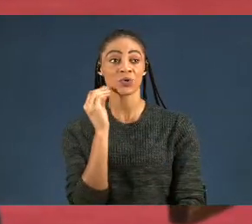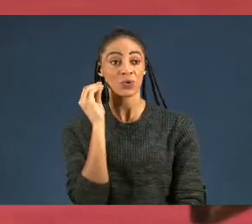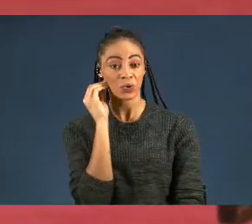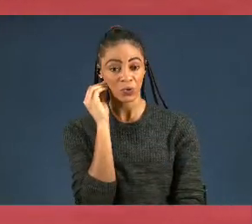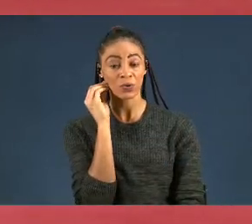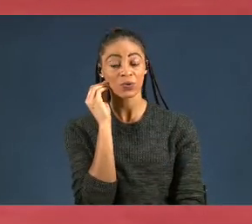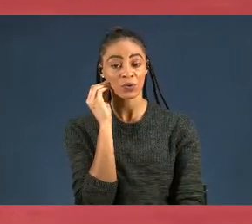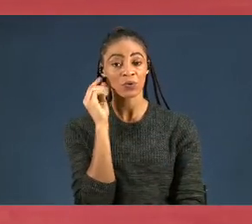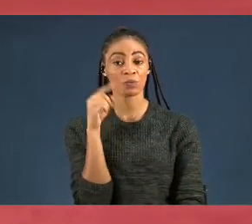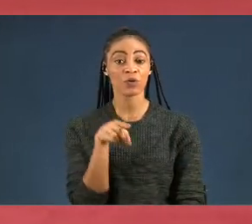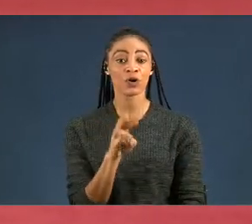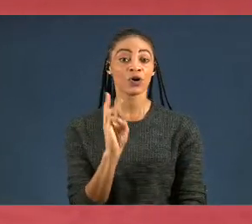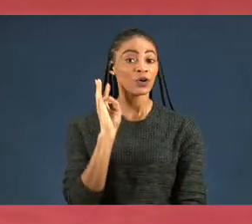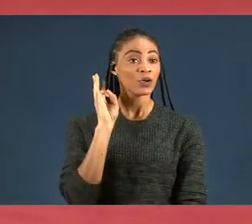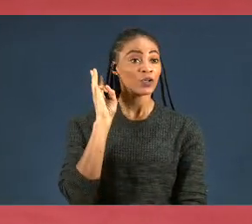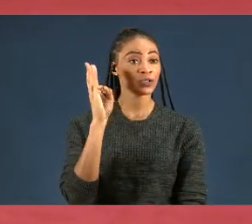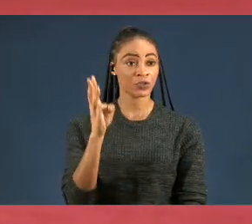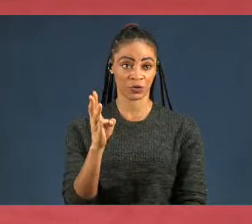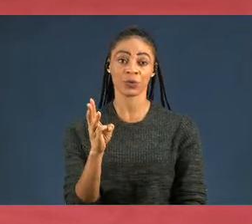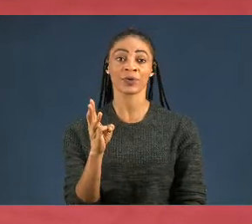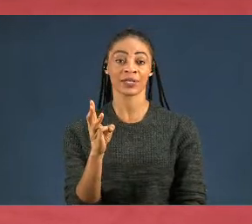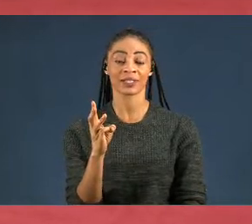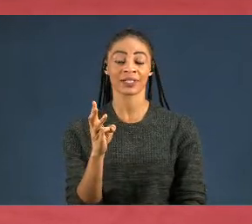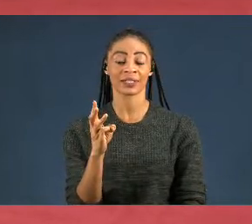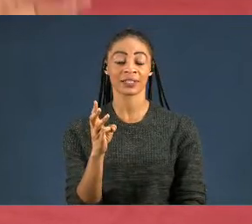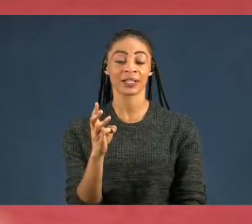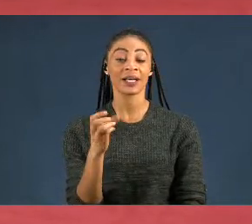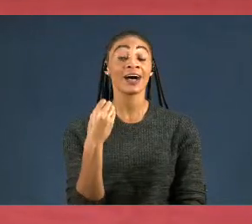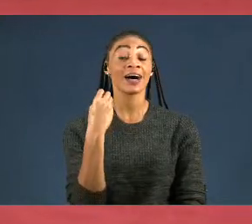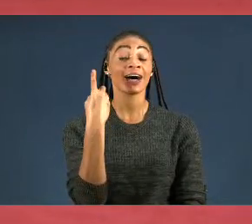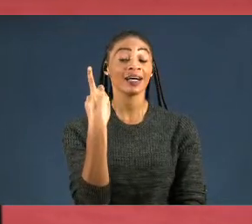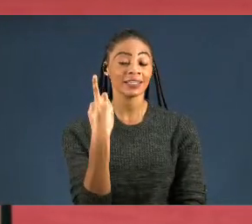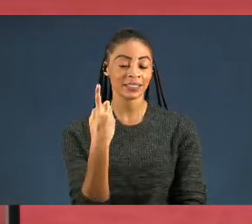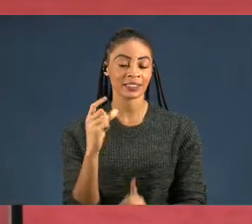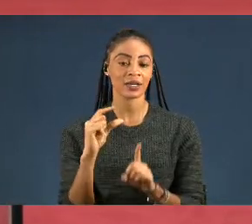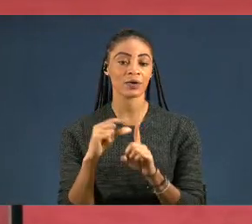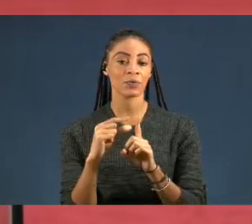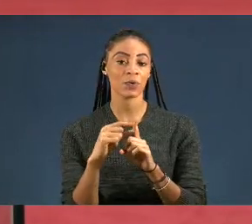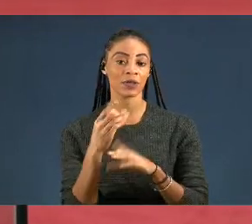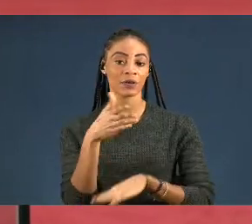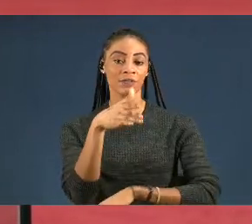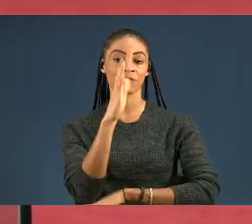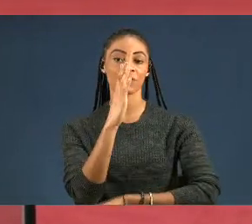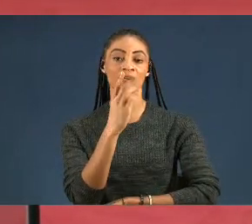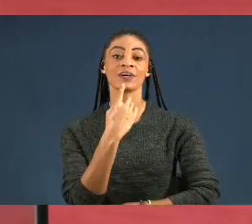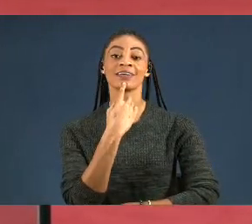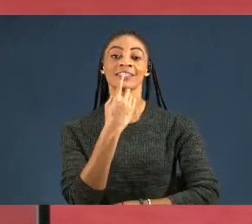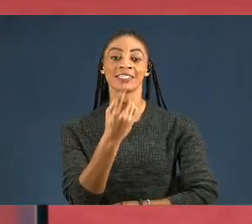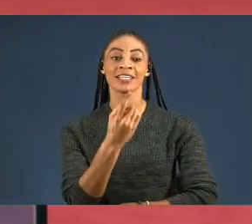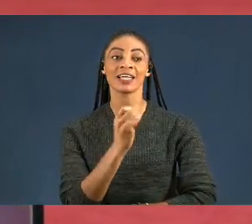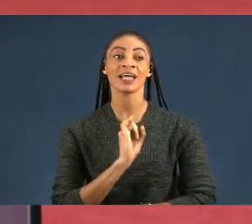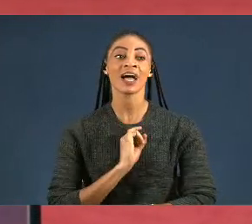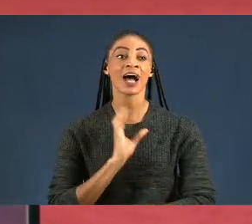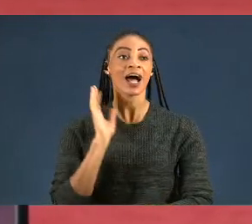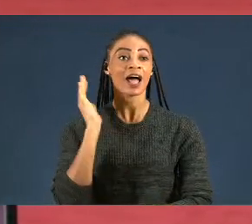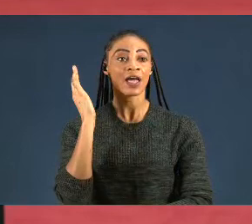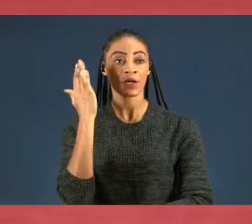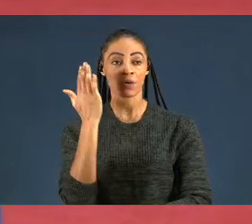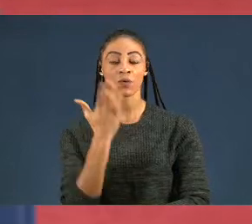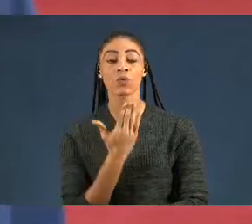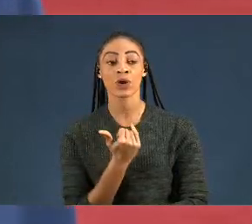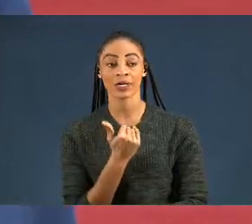marriage. You will come to the word of God and say, Jesus, I want to interrupt my home. So how did she interrupt?